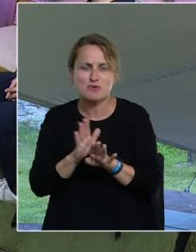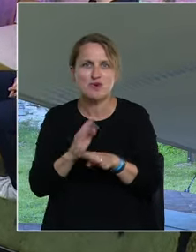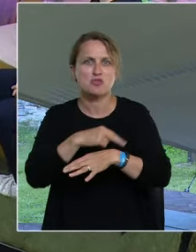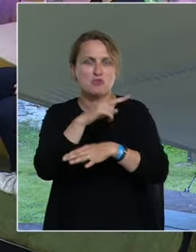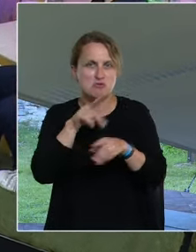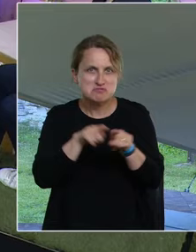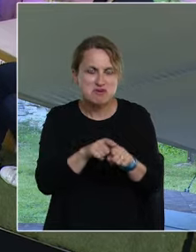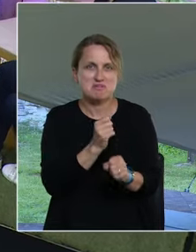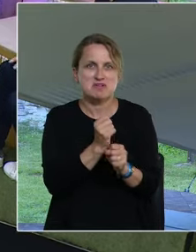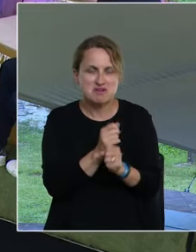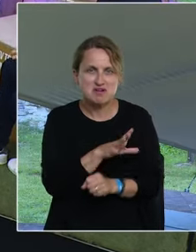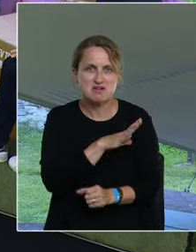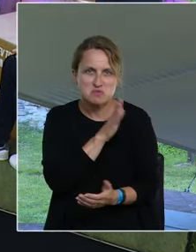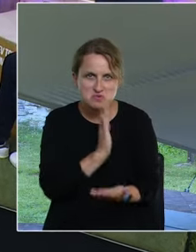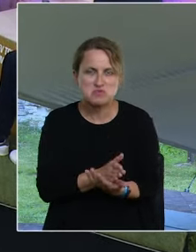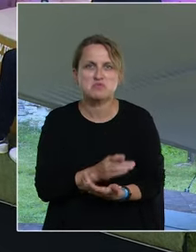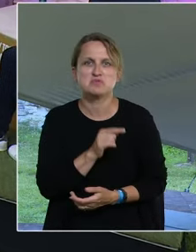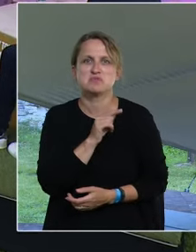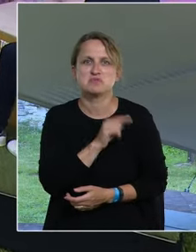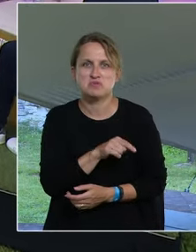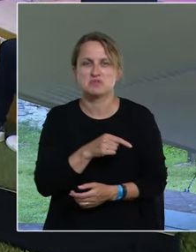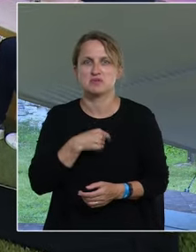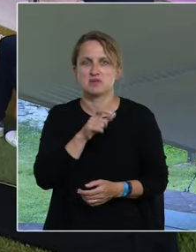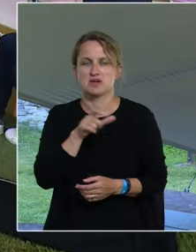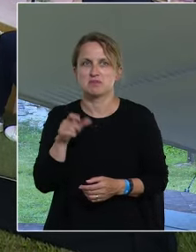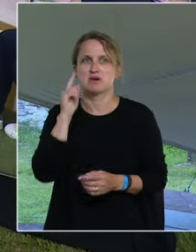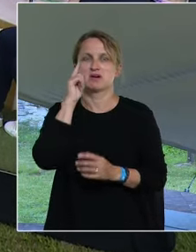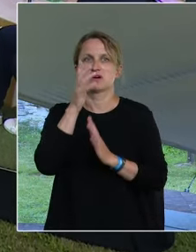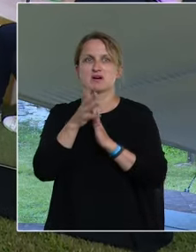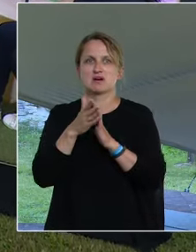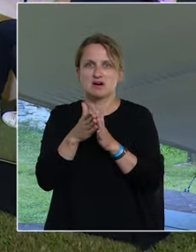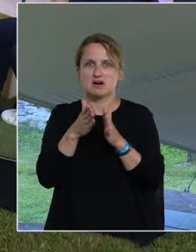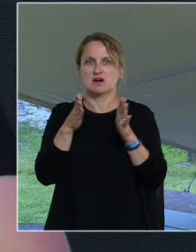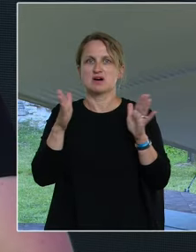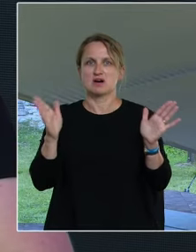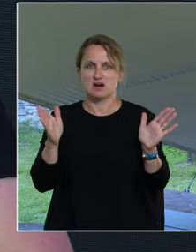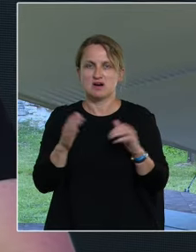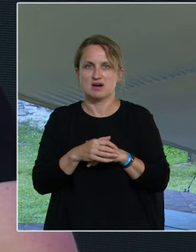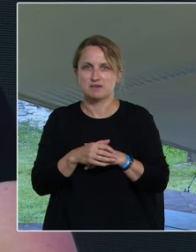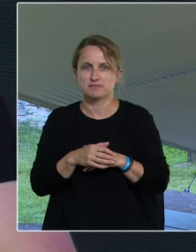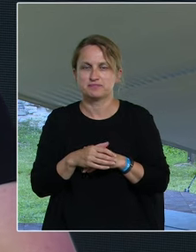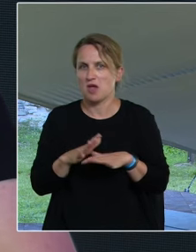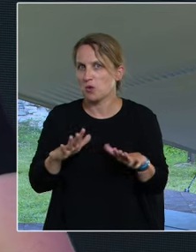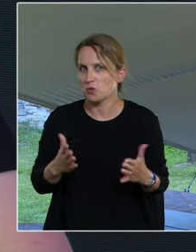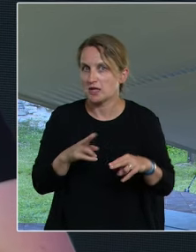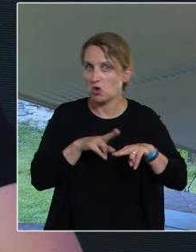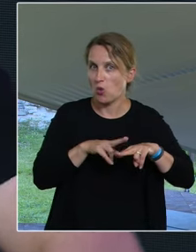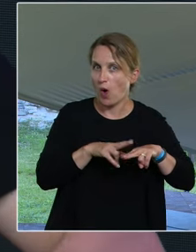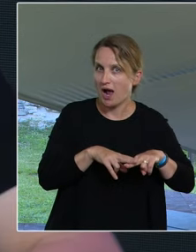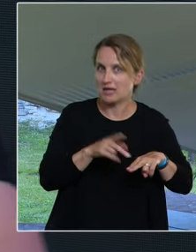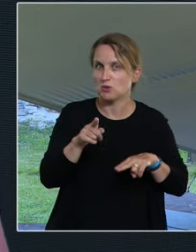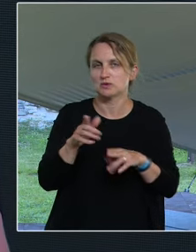think about it in a different way, So here's a tip for the gallerists: big ones, local ones, and make things happen.